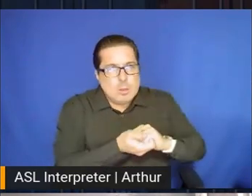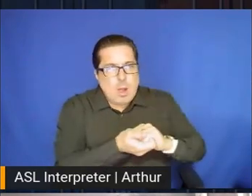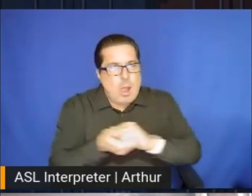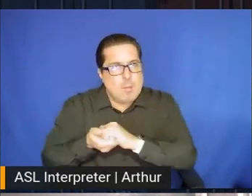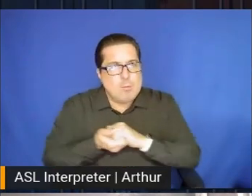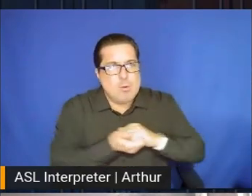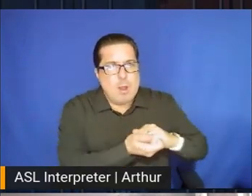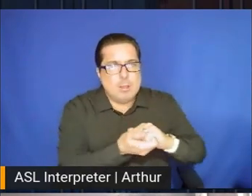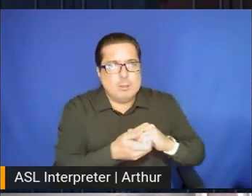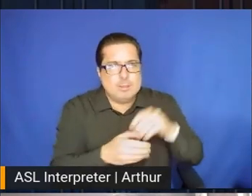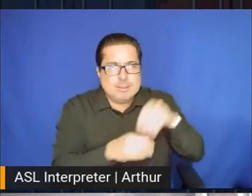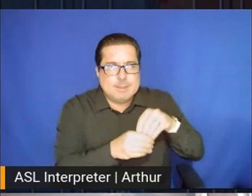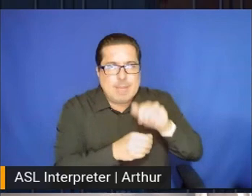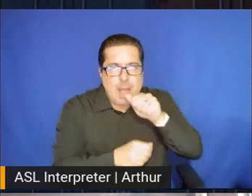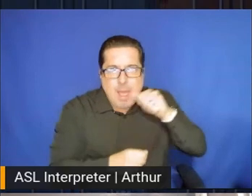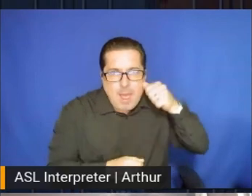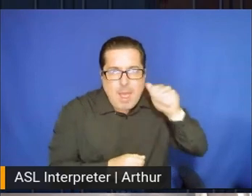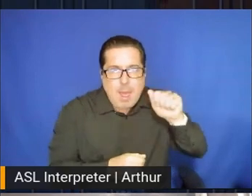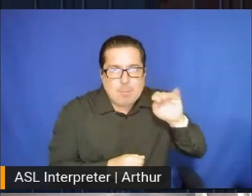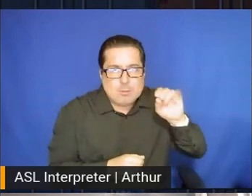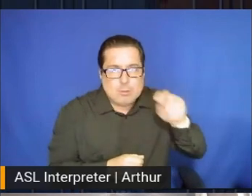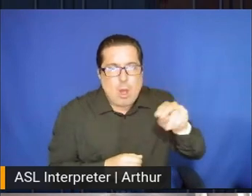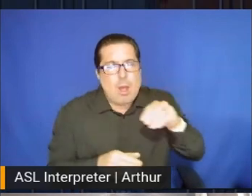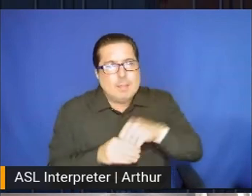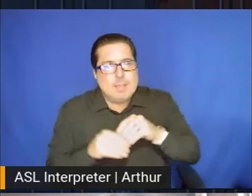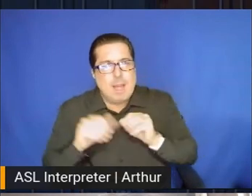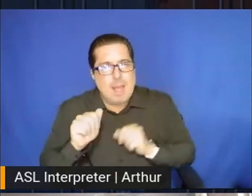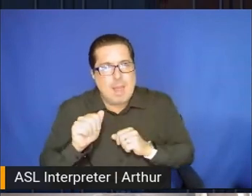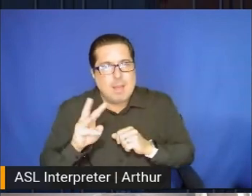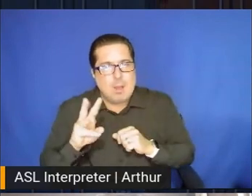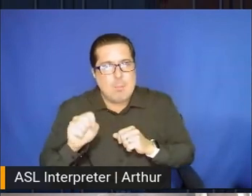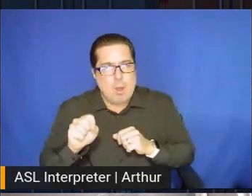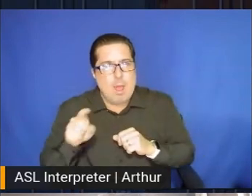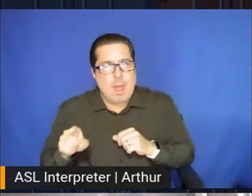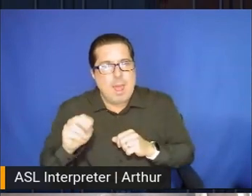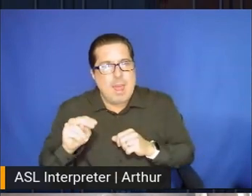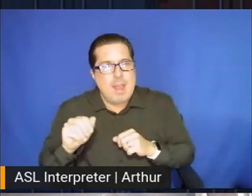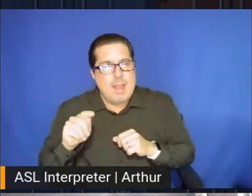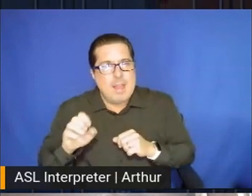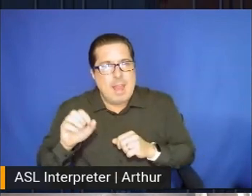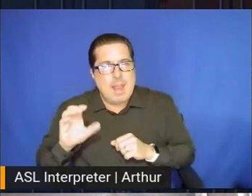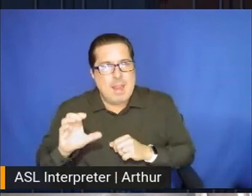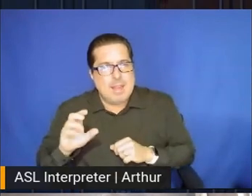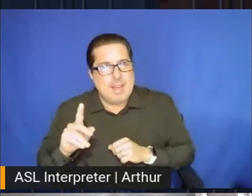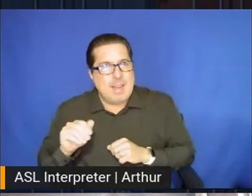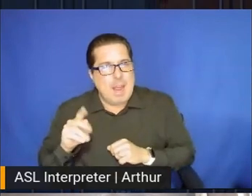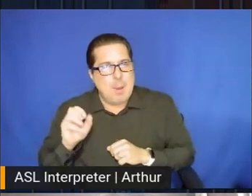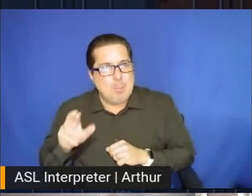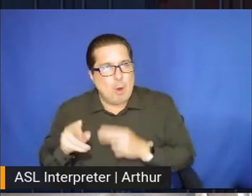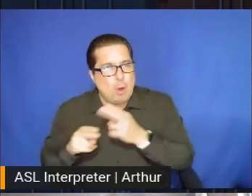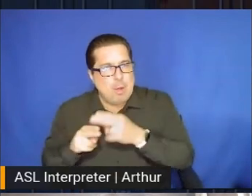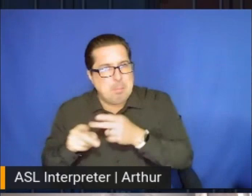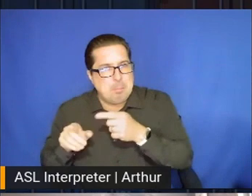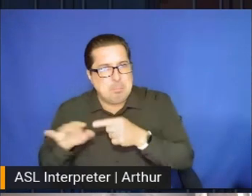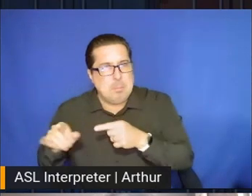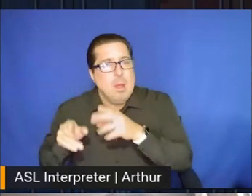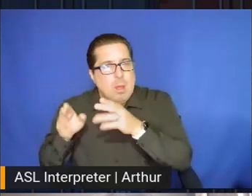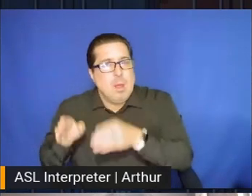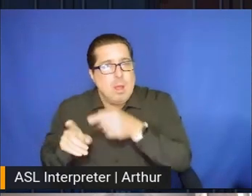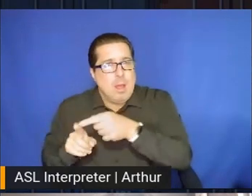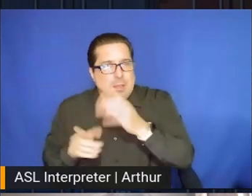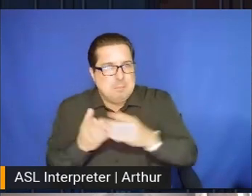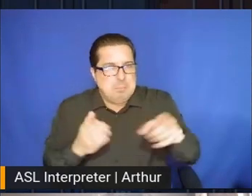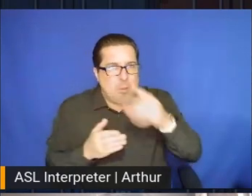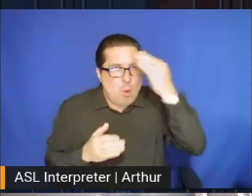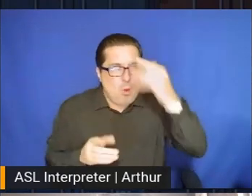inside Amazon, inside AWS, between Nate Tabor, who I guess some of you know, principal